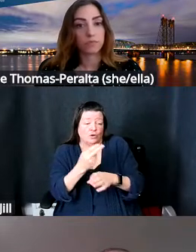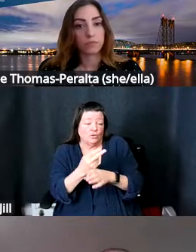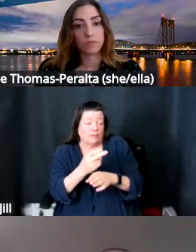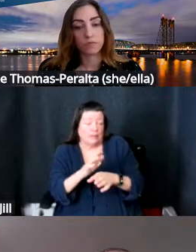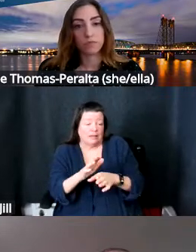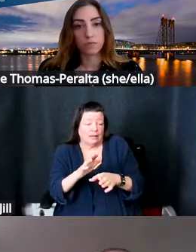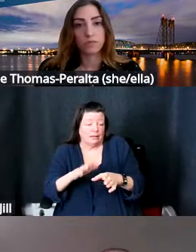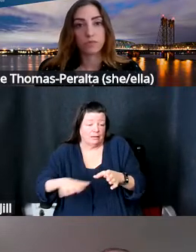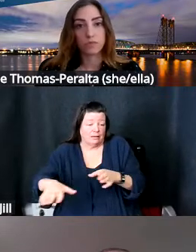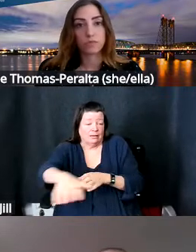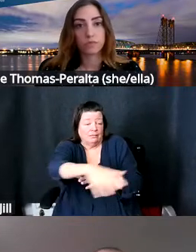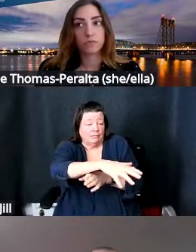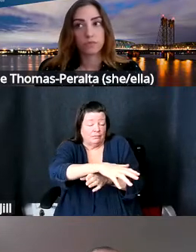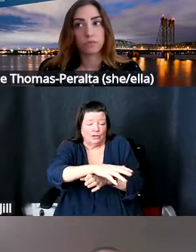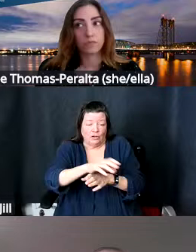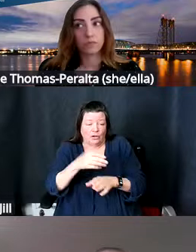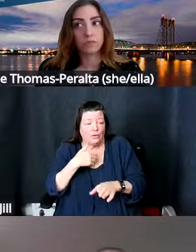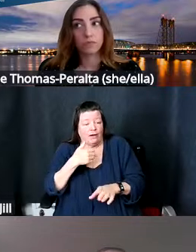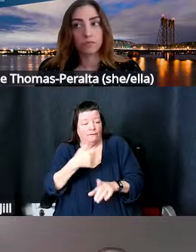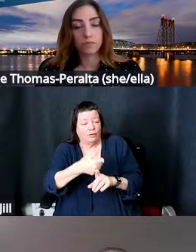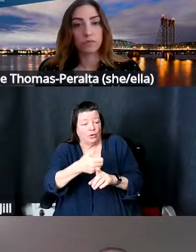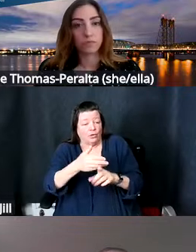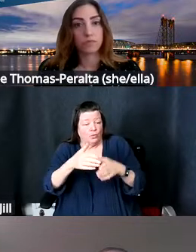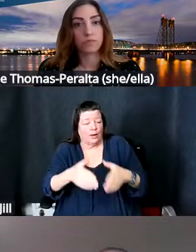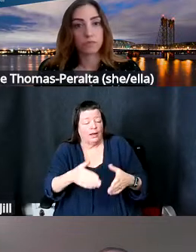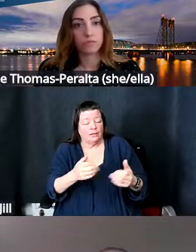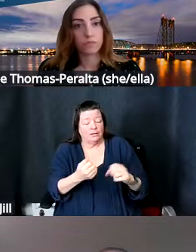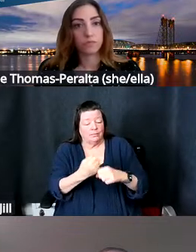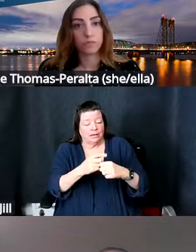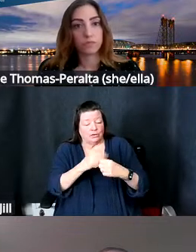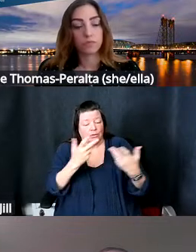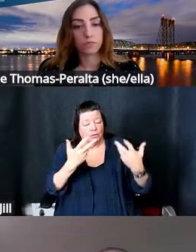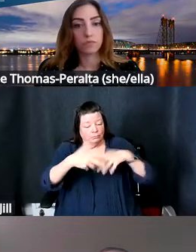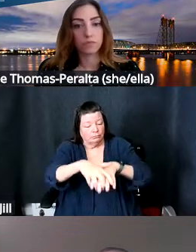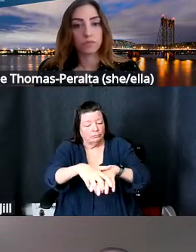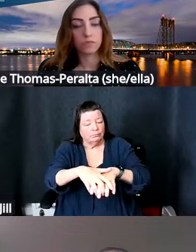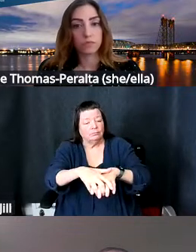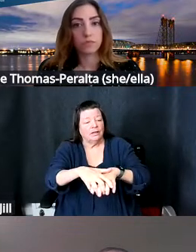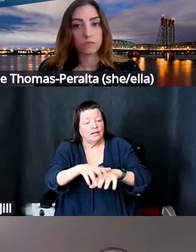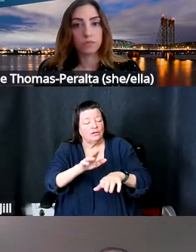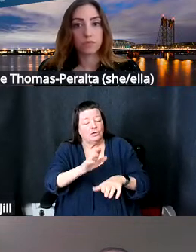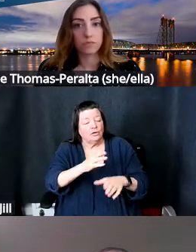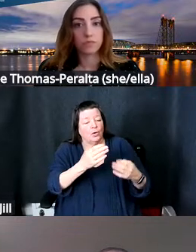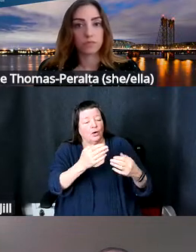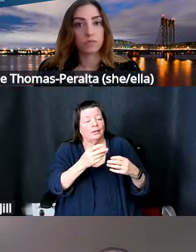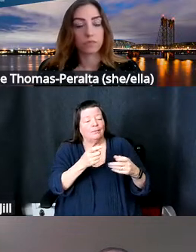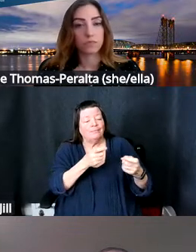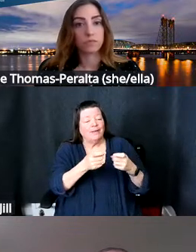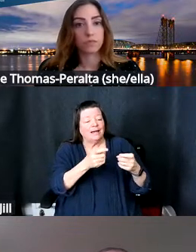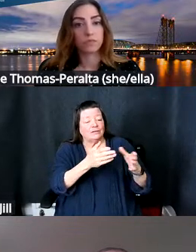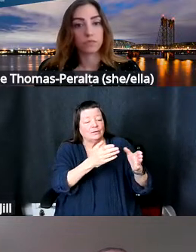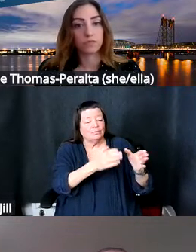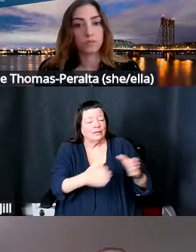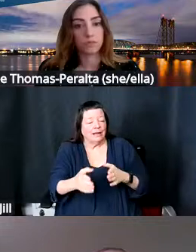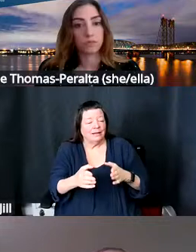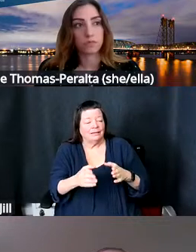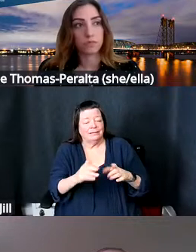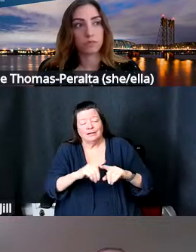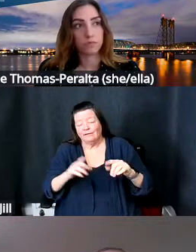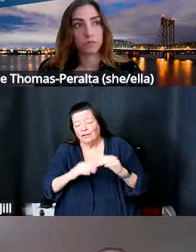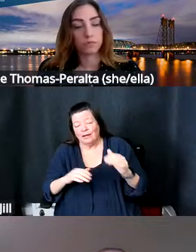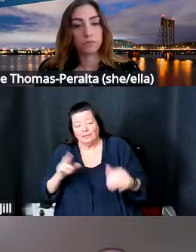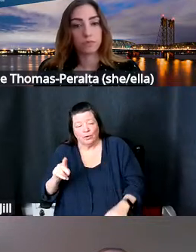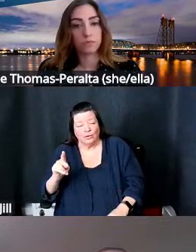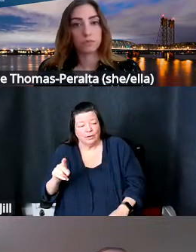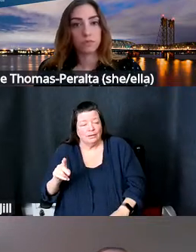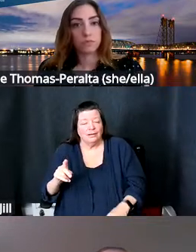own way that you make sure that's going to integrate into the downtown master plan from how Portland does it. But, you know, it's